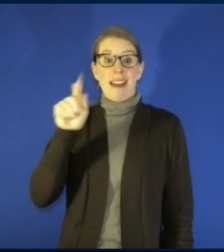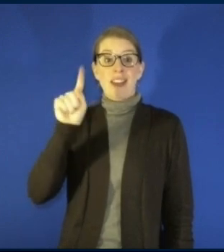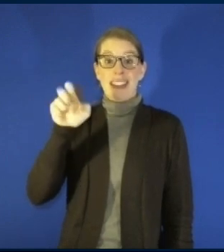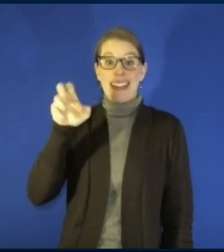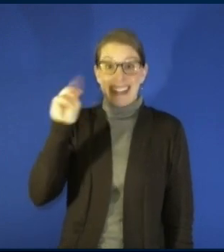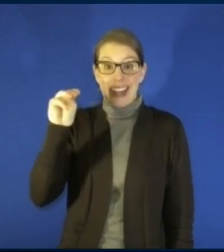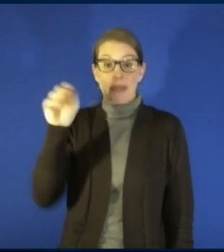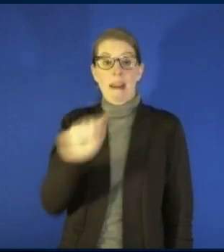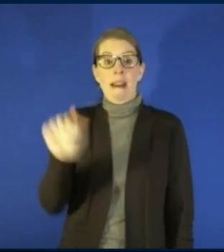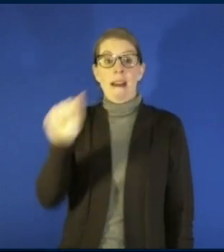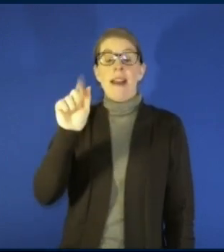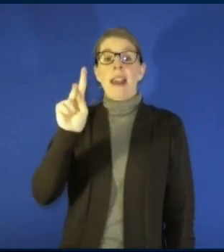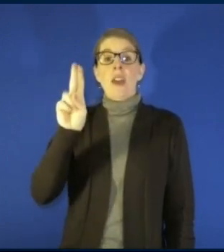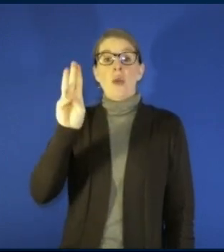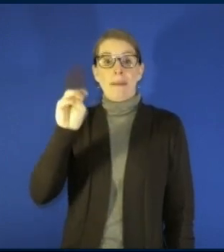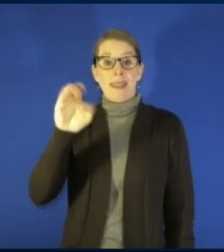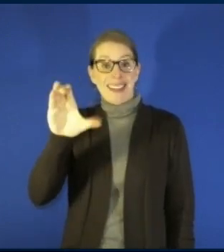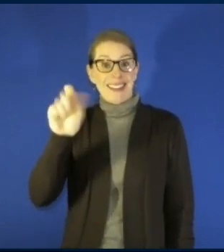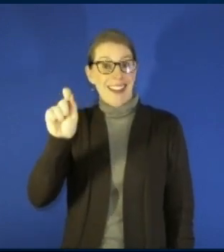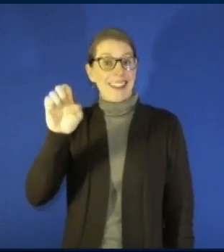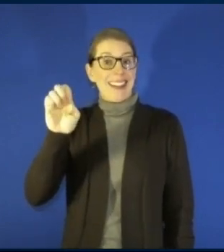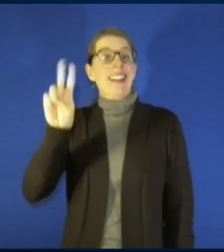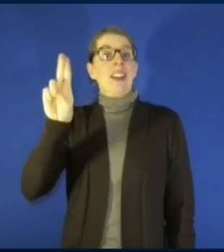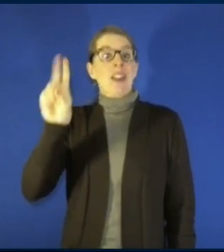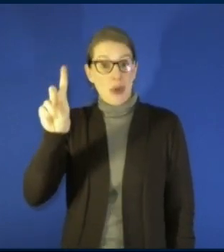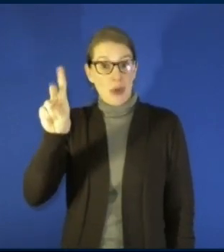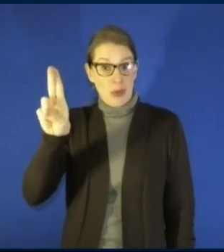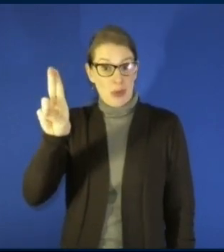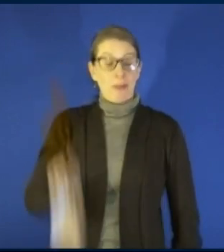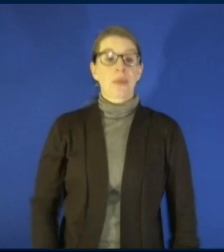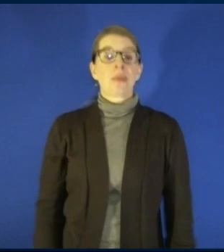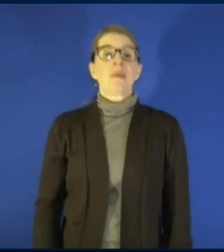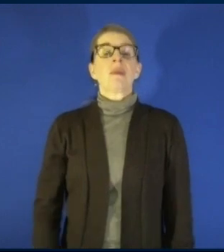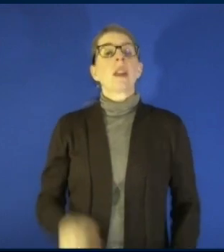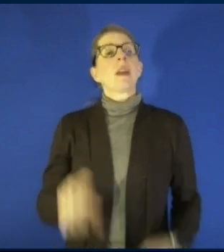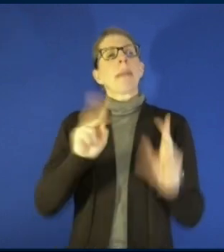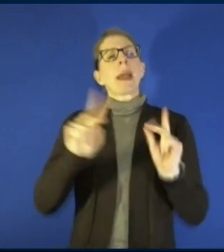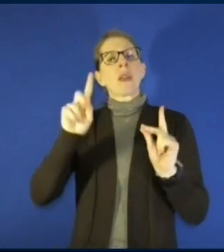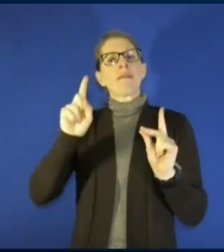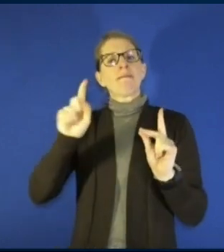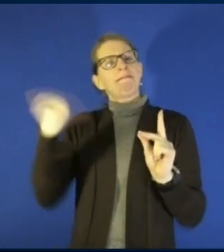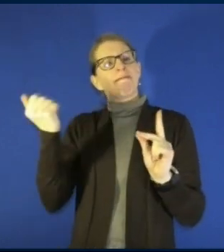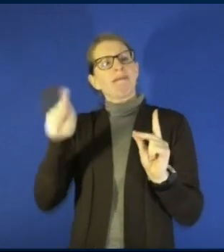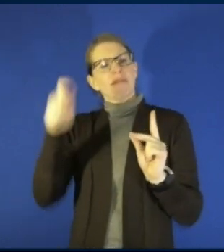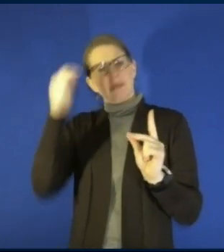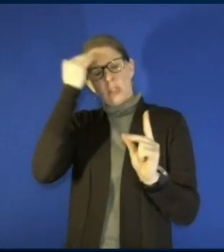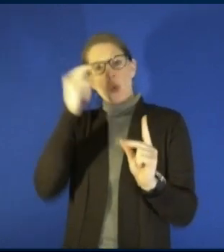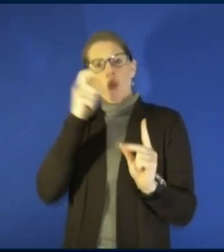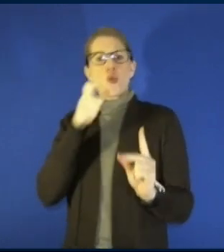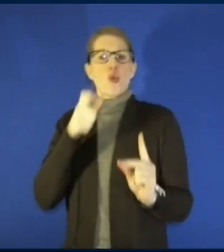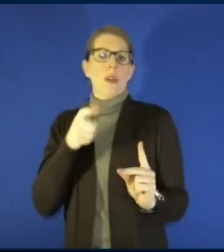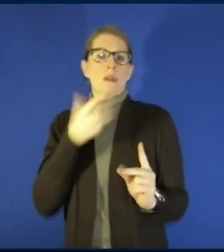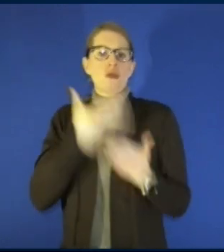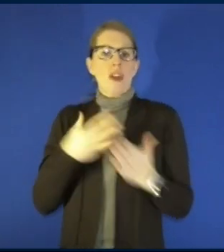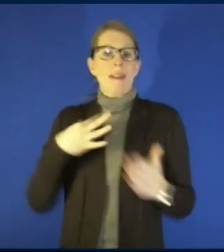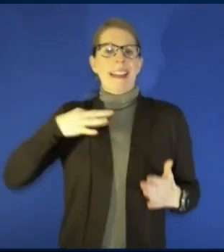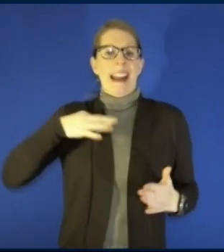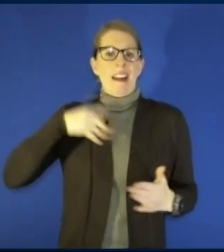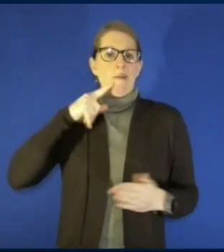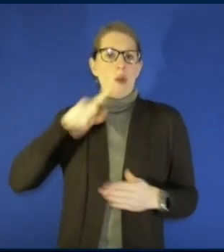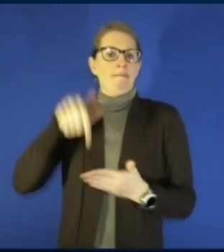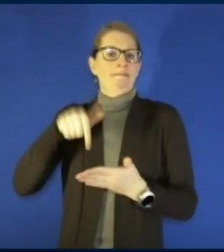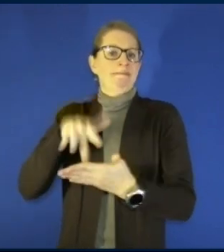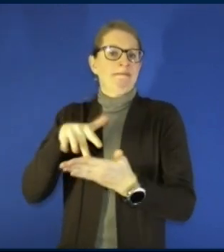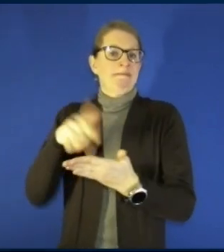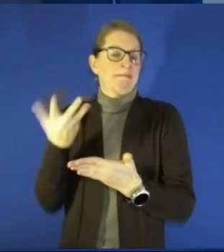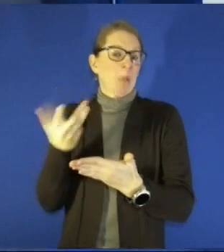covid-research-team@kumc.edu. What else do people need to know about who would make a good candidate for this or who wouldn't? I mean, there's so many people who are